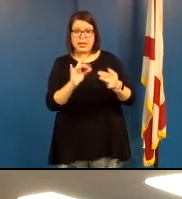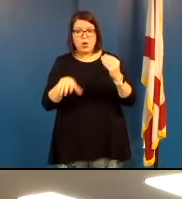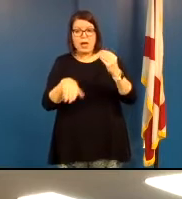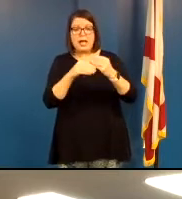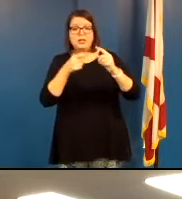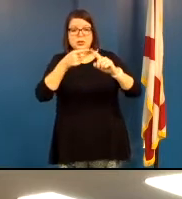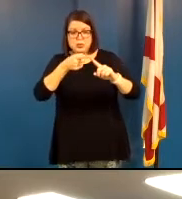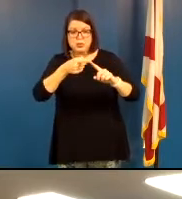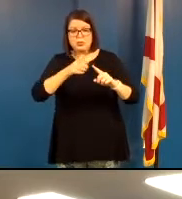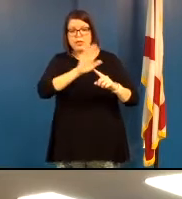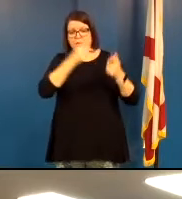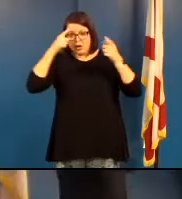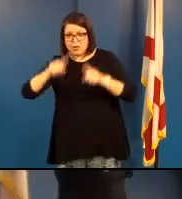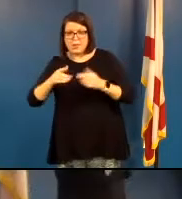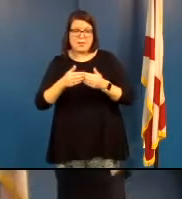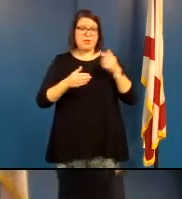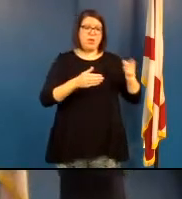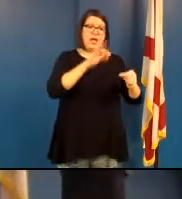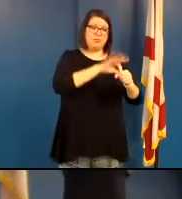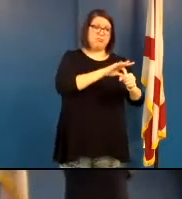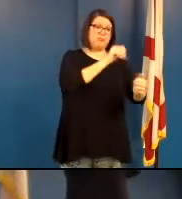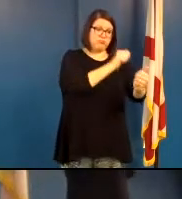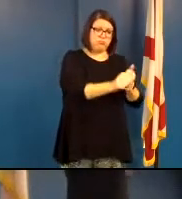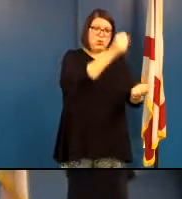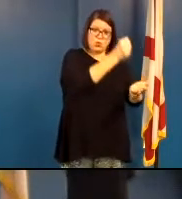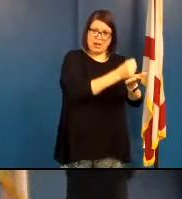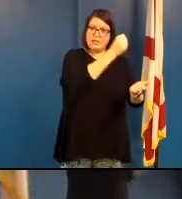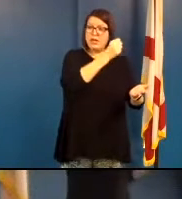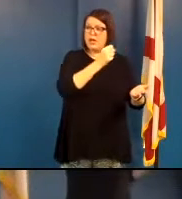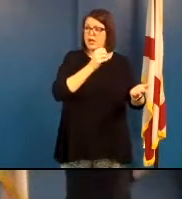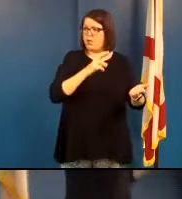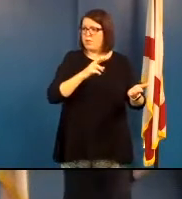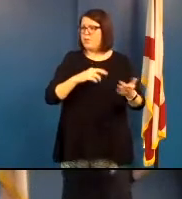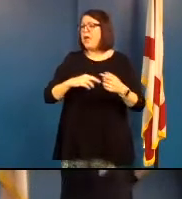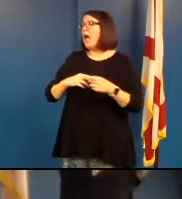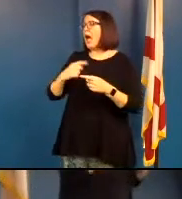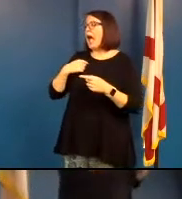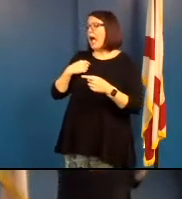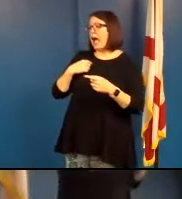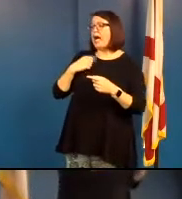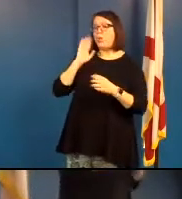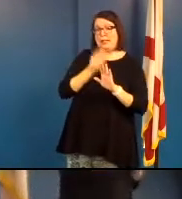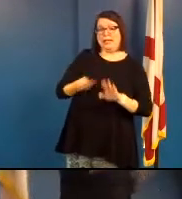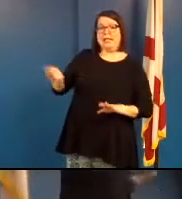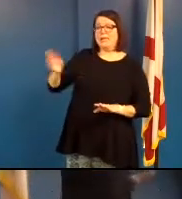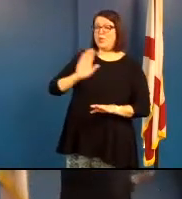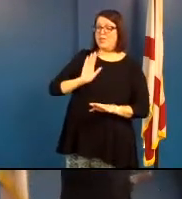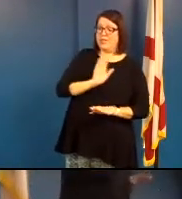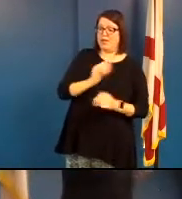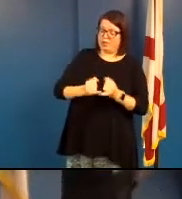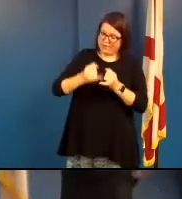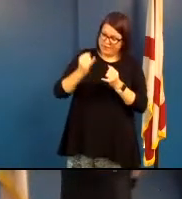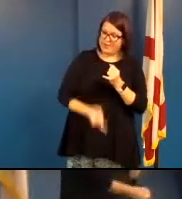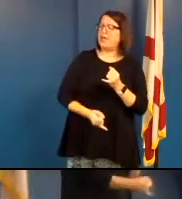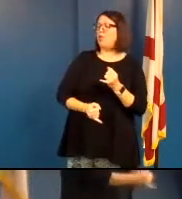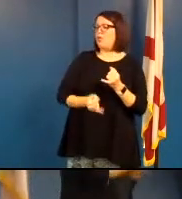the final? We can get you the final version, I think, within the next couple of days, and the board is certainly